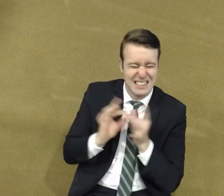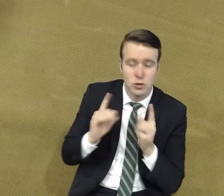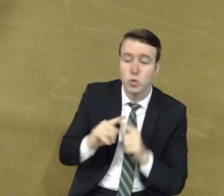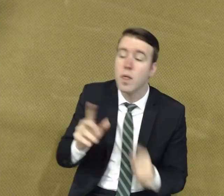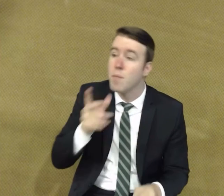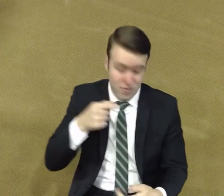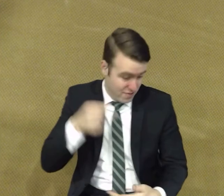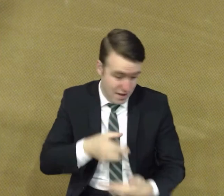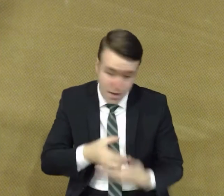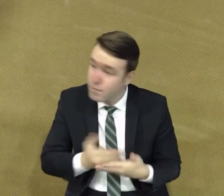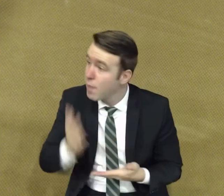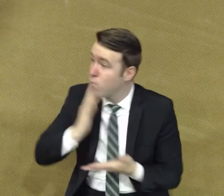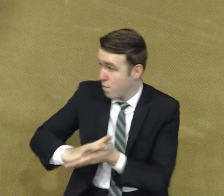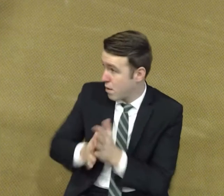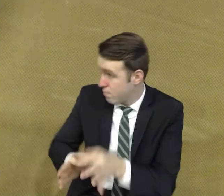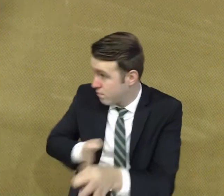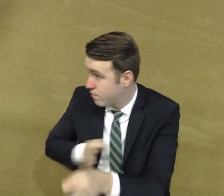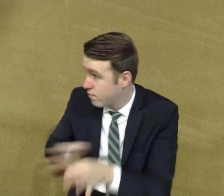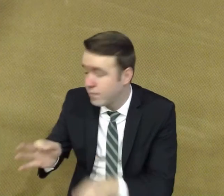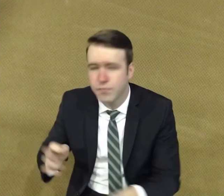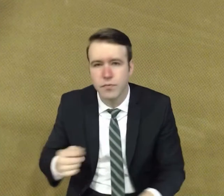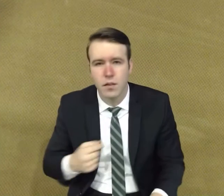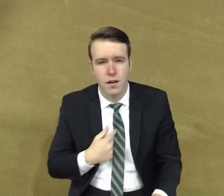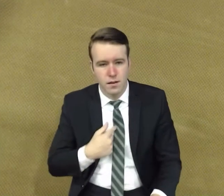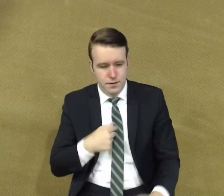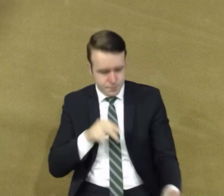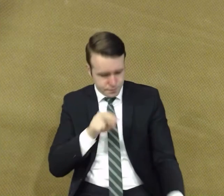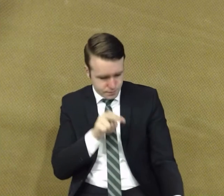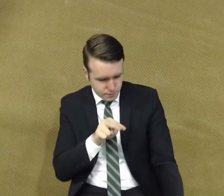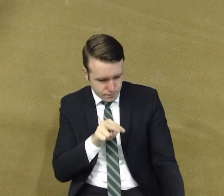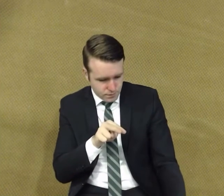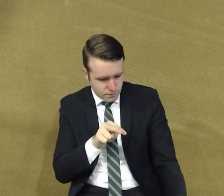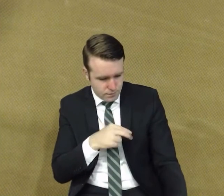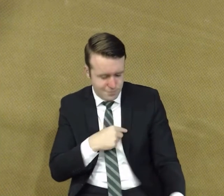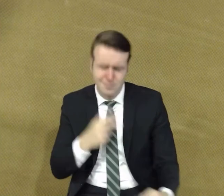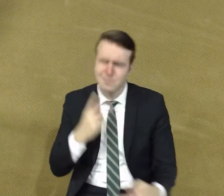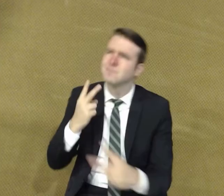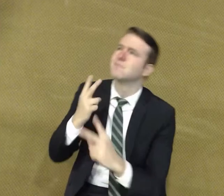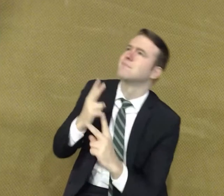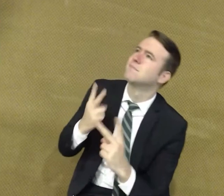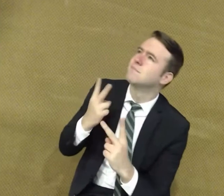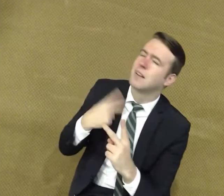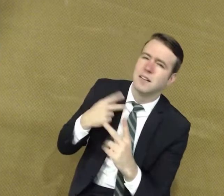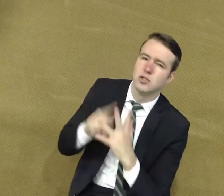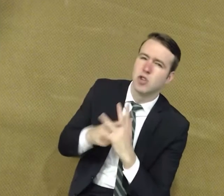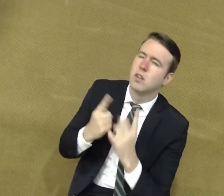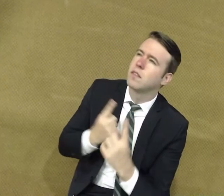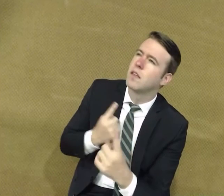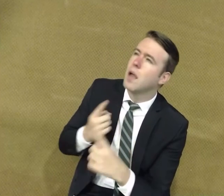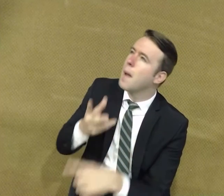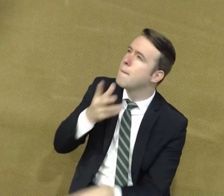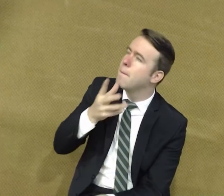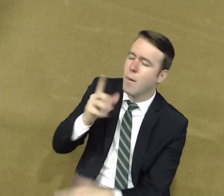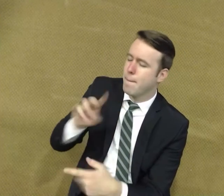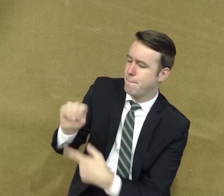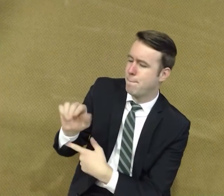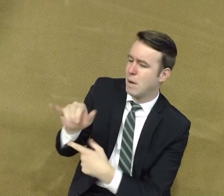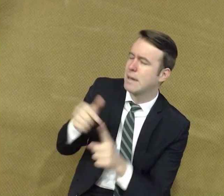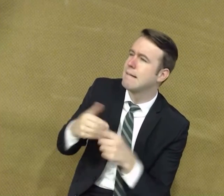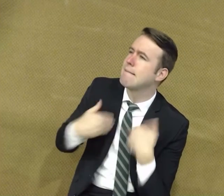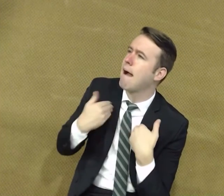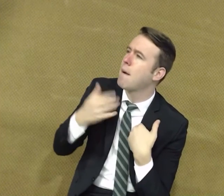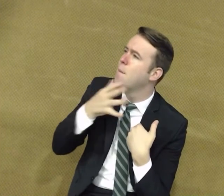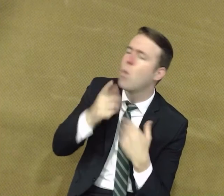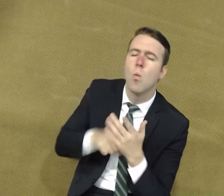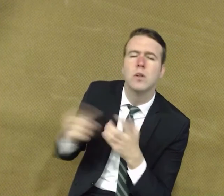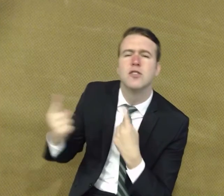baby is going to become. I've thought about what Mary must have felt like while all that was going on. And she, here she is, a young mother, probably at that